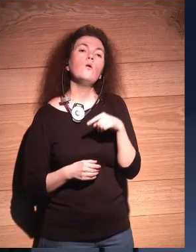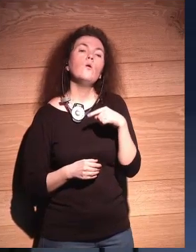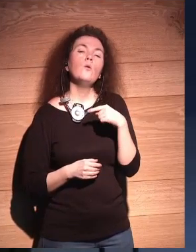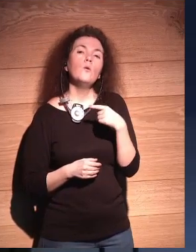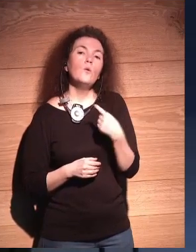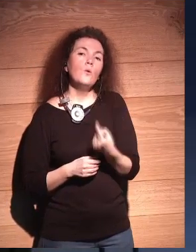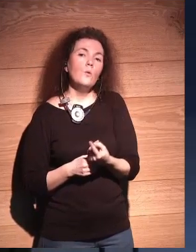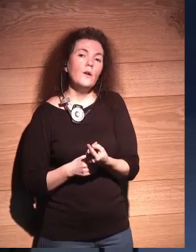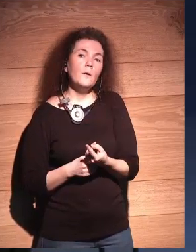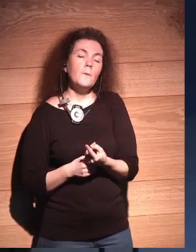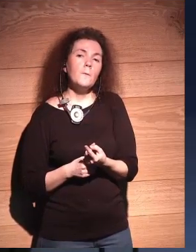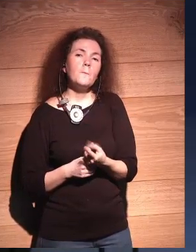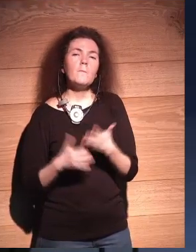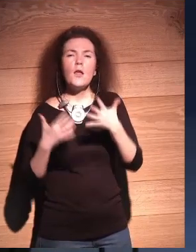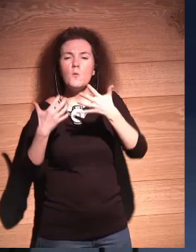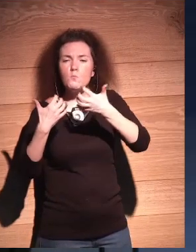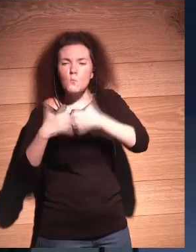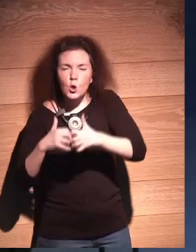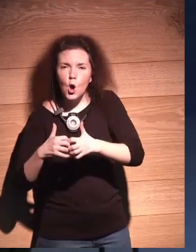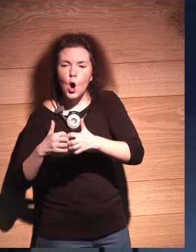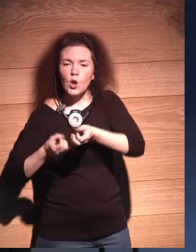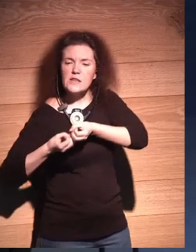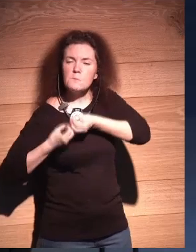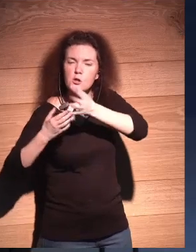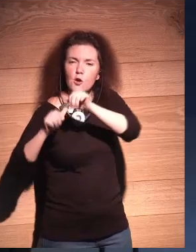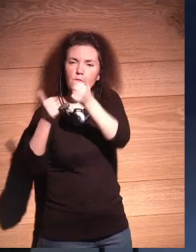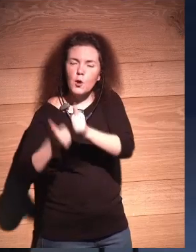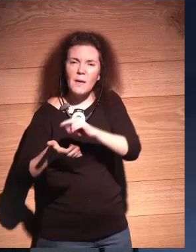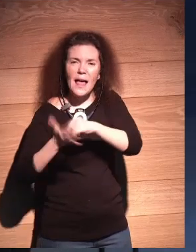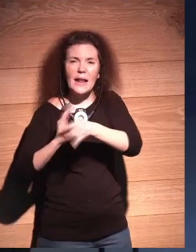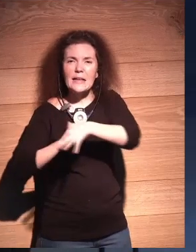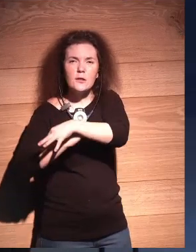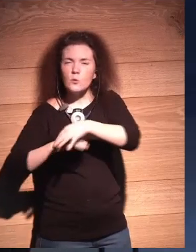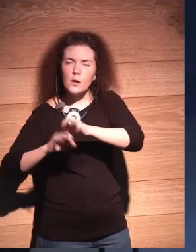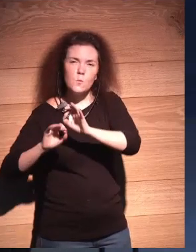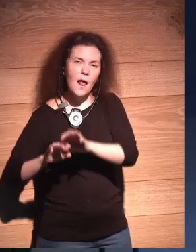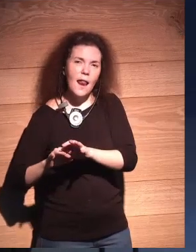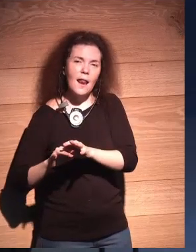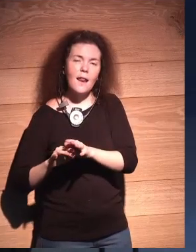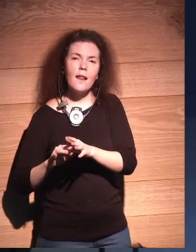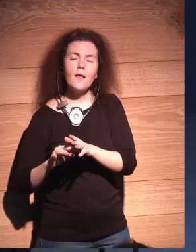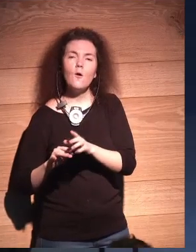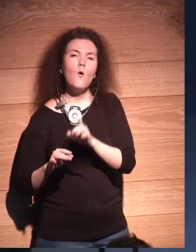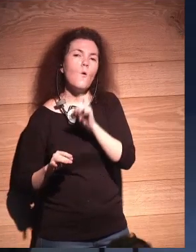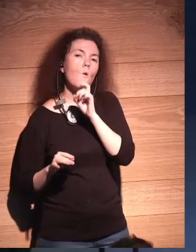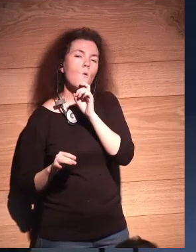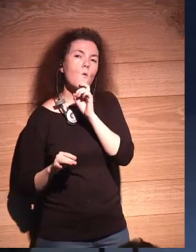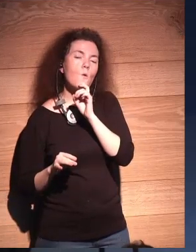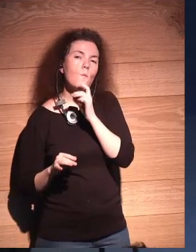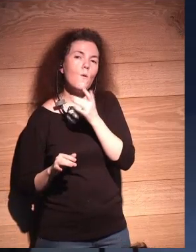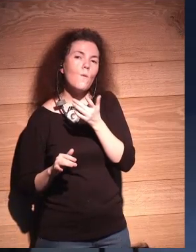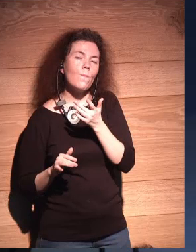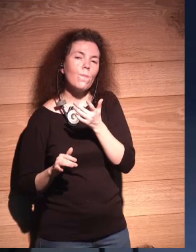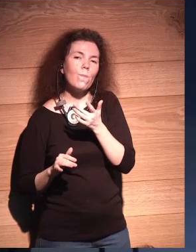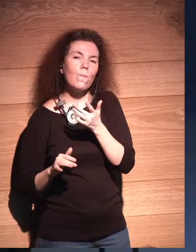the way it's expressed architecturally are his. So that's the way that particular collaboration works, and it works very well for